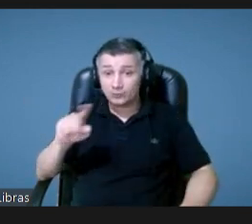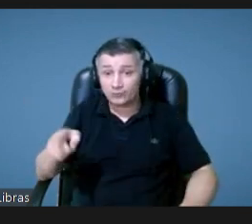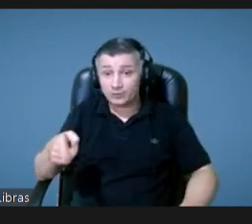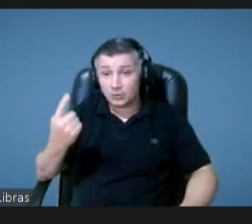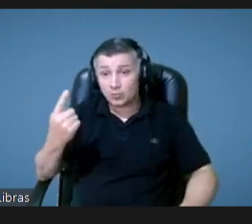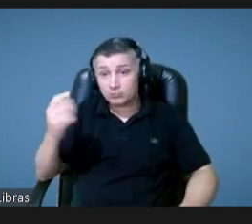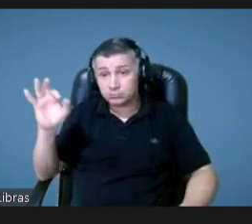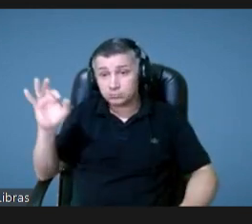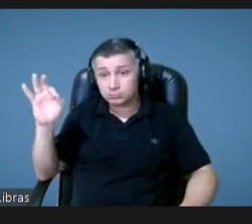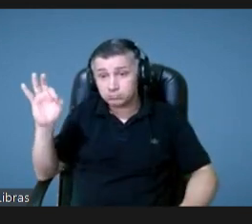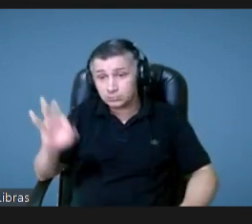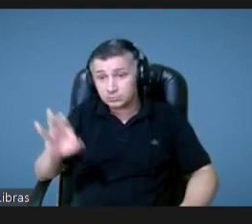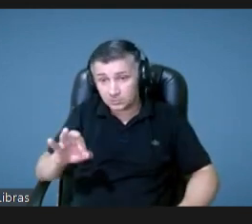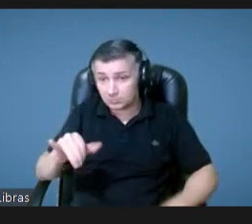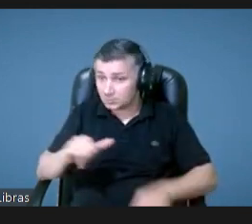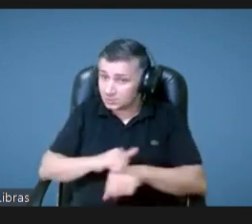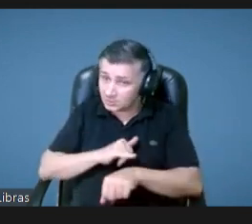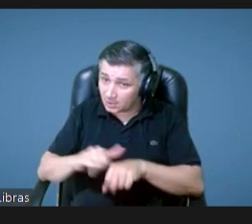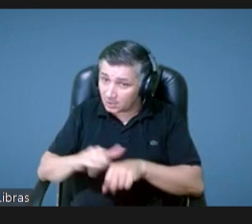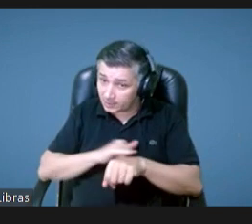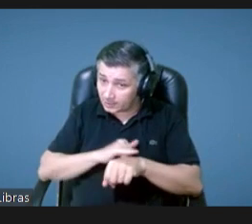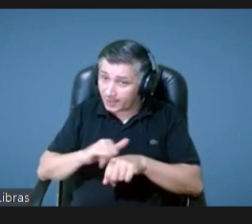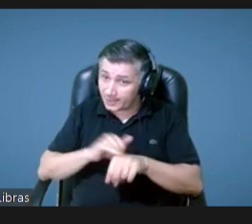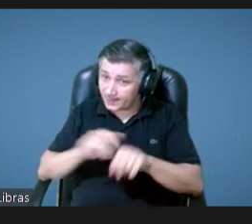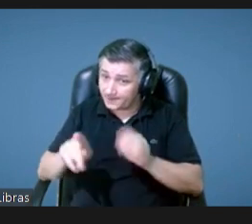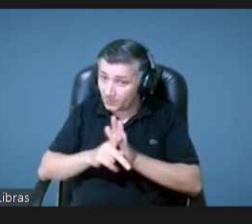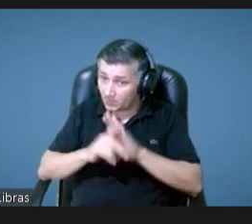by 34.1%.